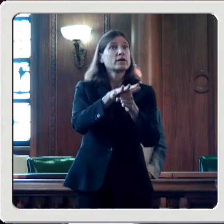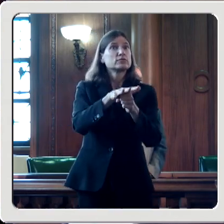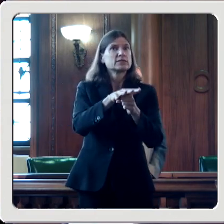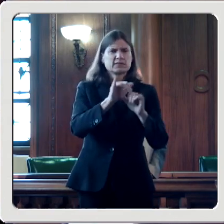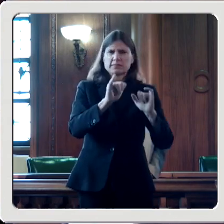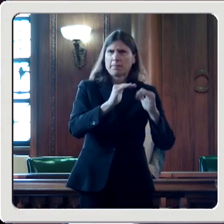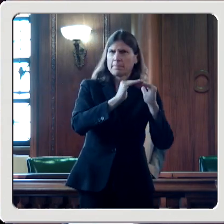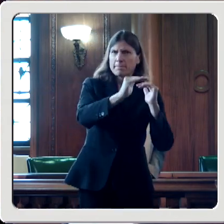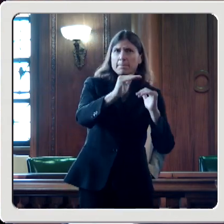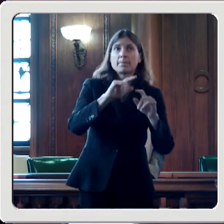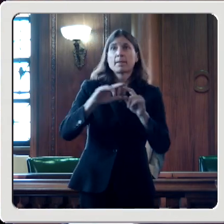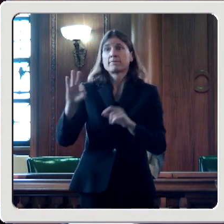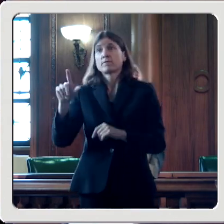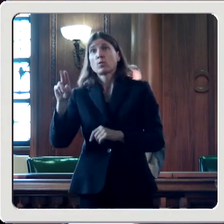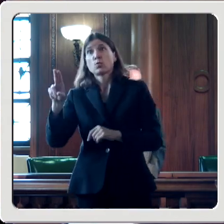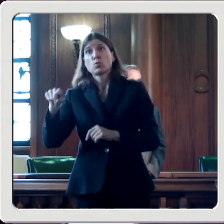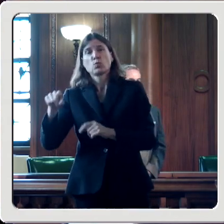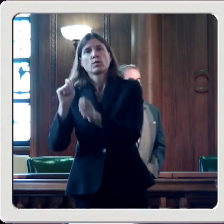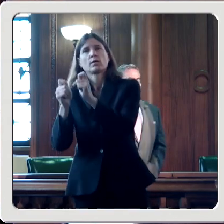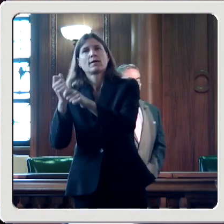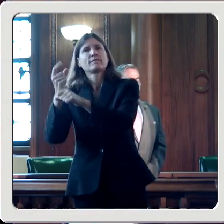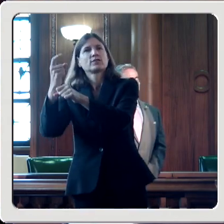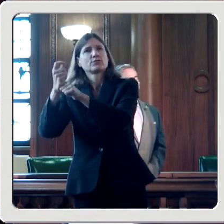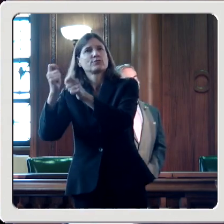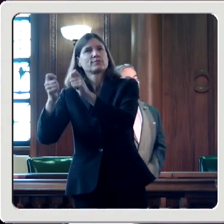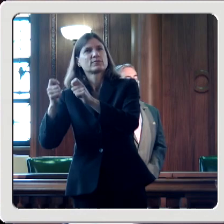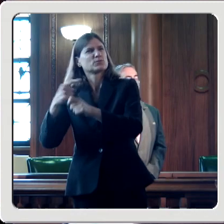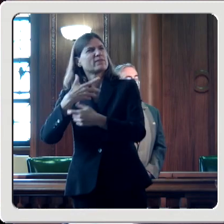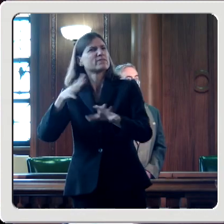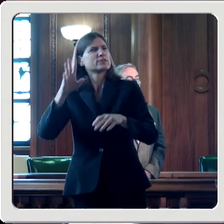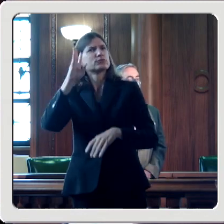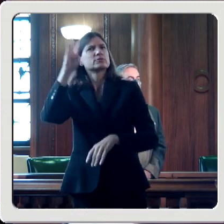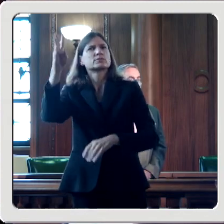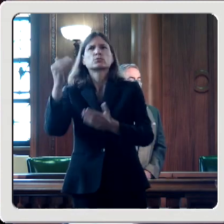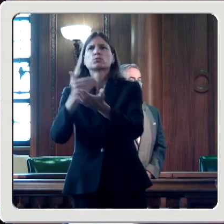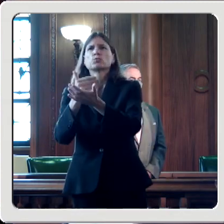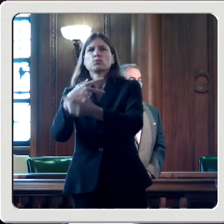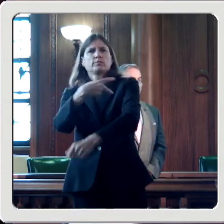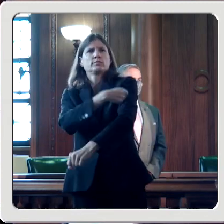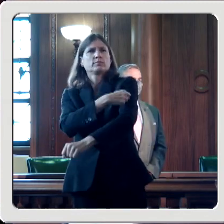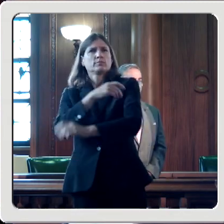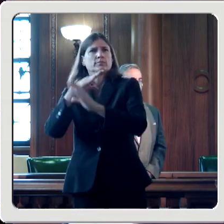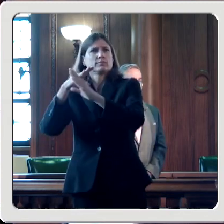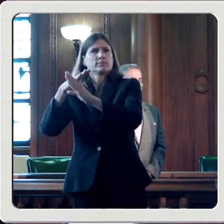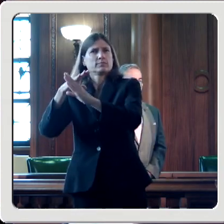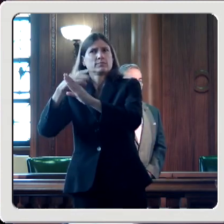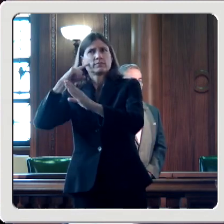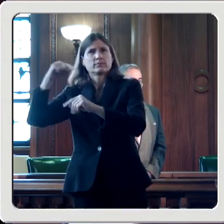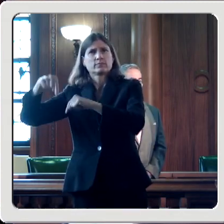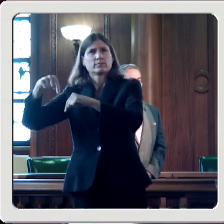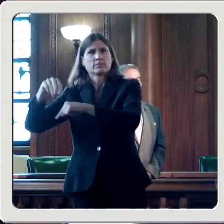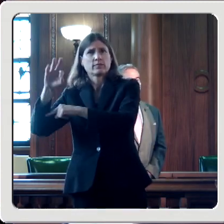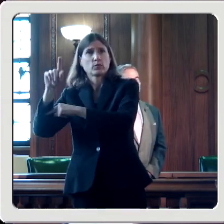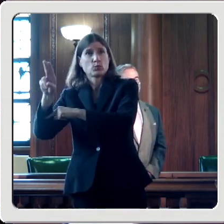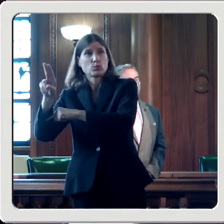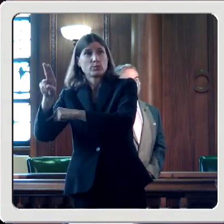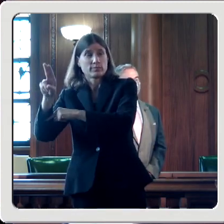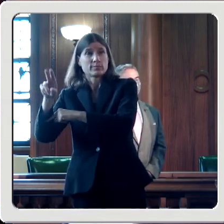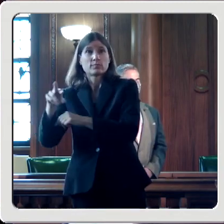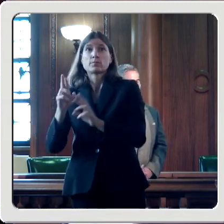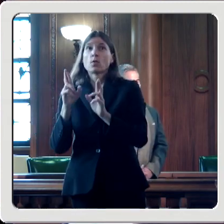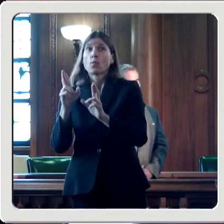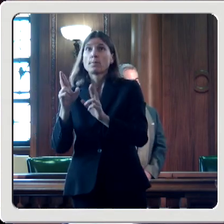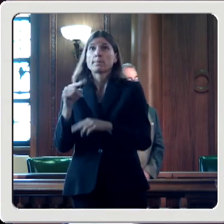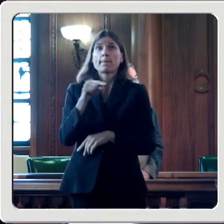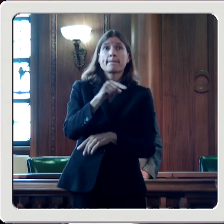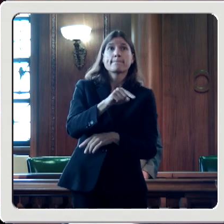is, that the vaccines that are currently being tested and which are expected sometime next year will give protection for many years, unlike